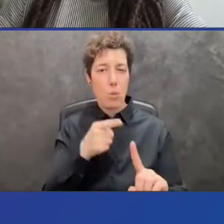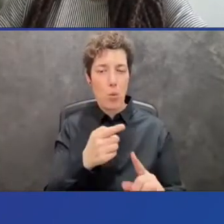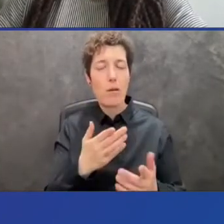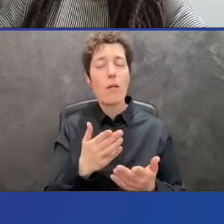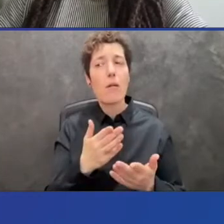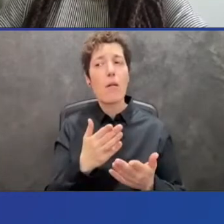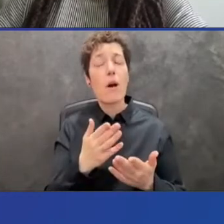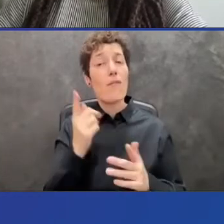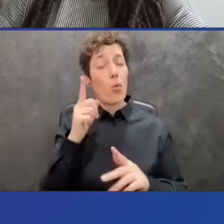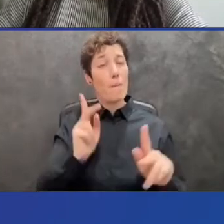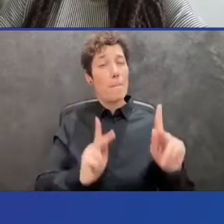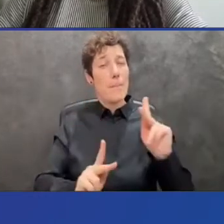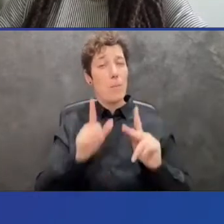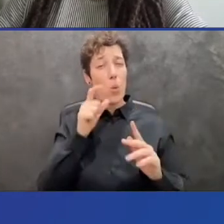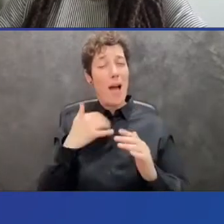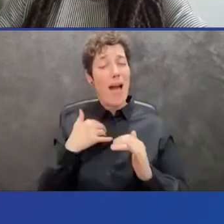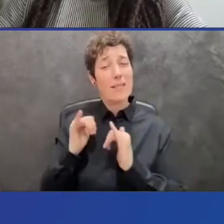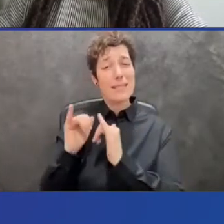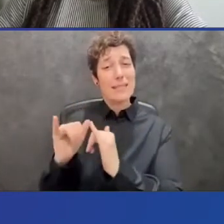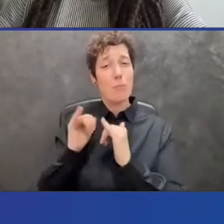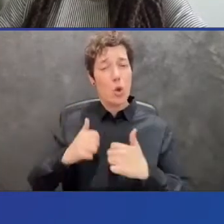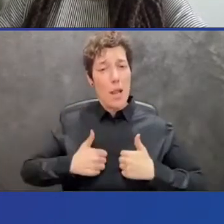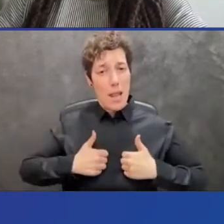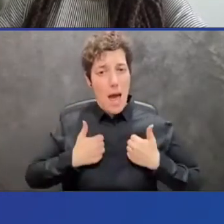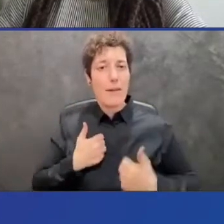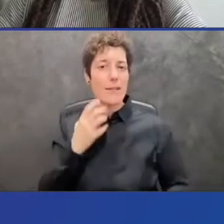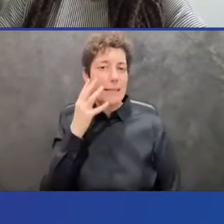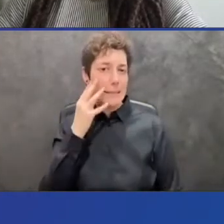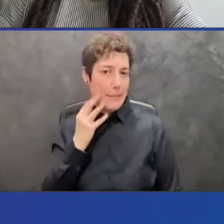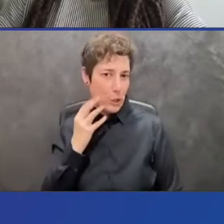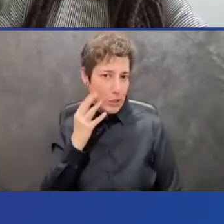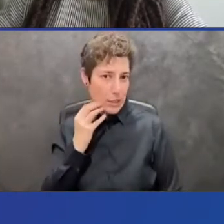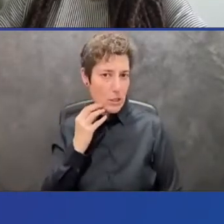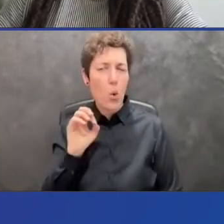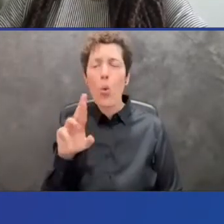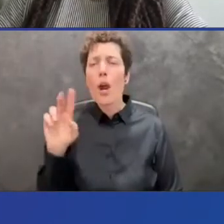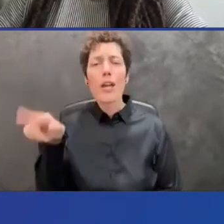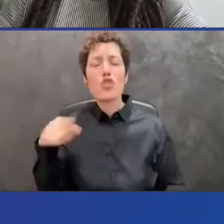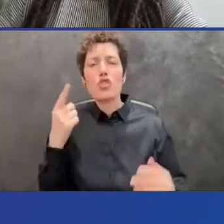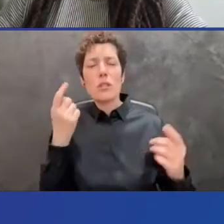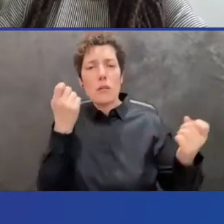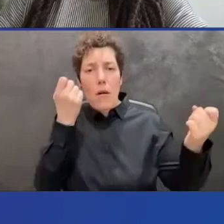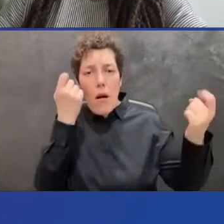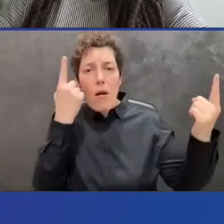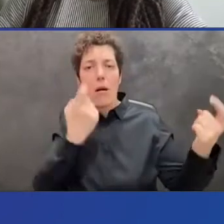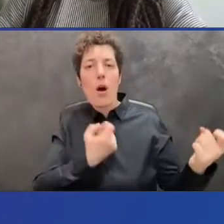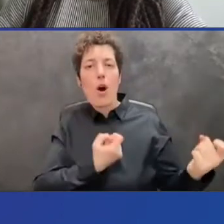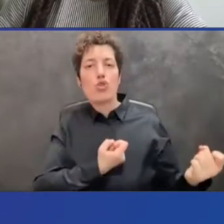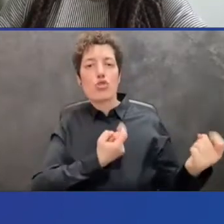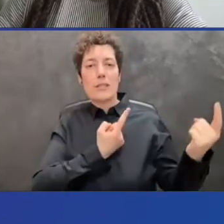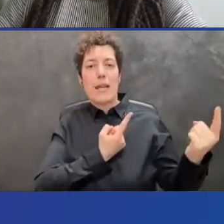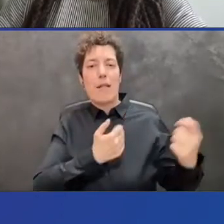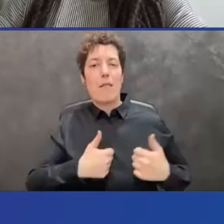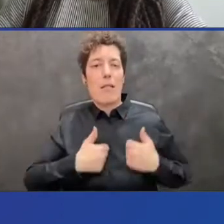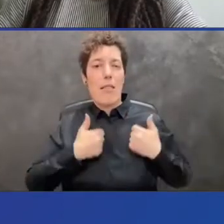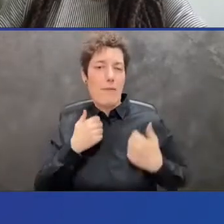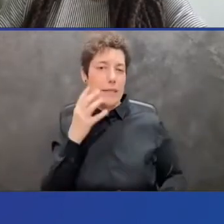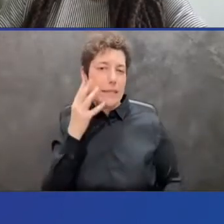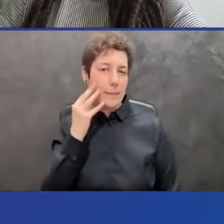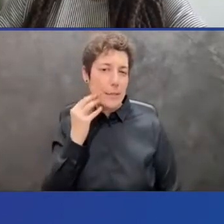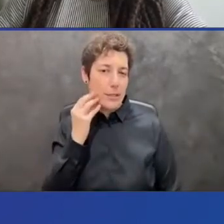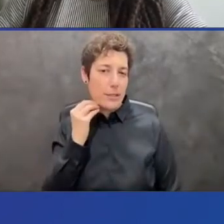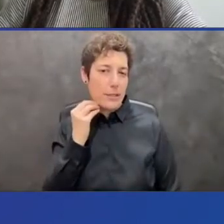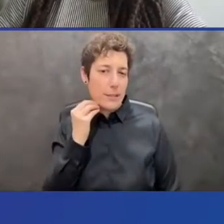lived experiences compared to you or can really understand your lived experiences. Kellee had touched upon